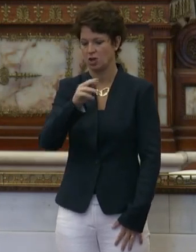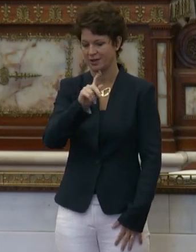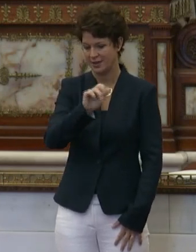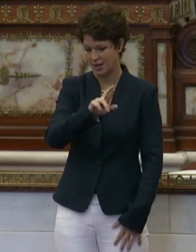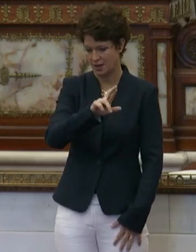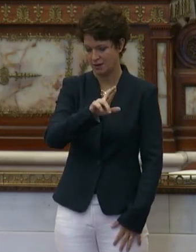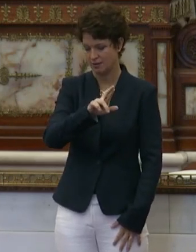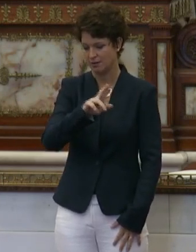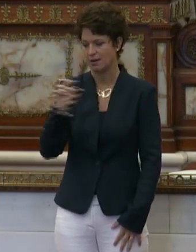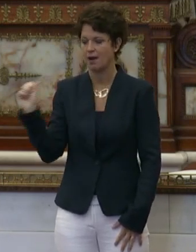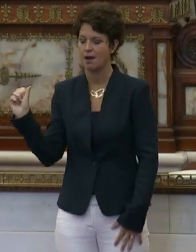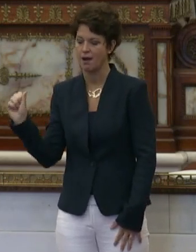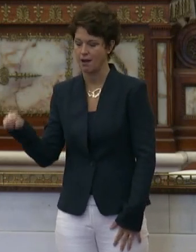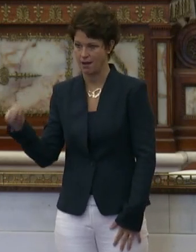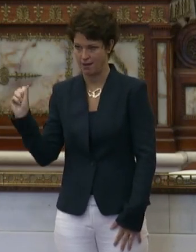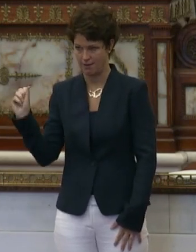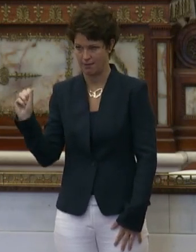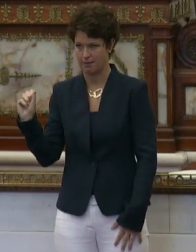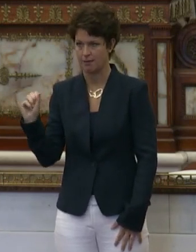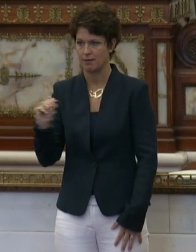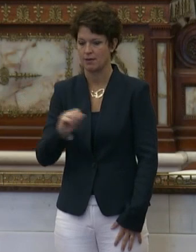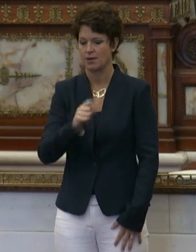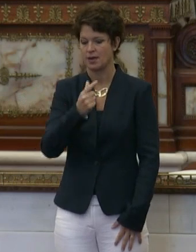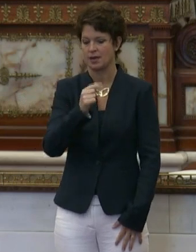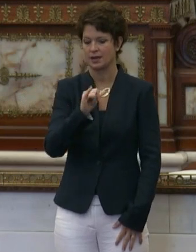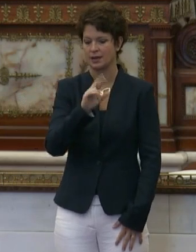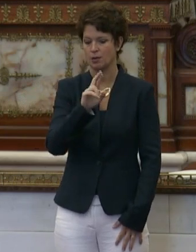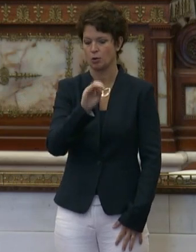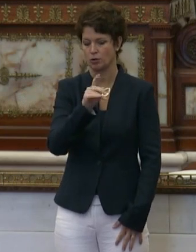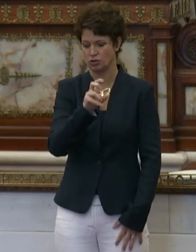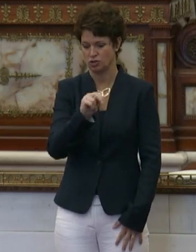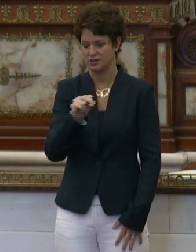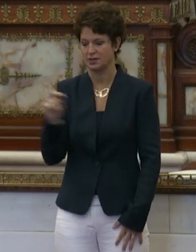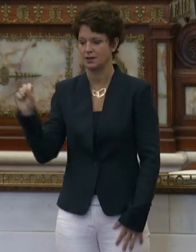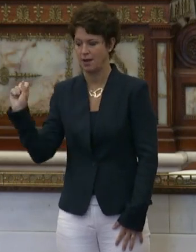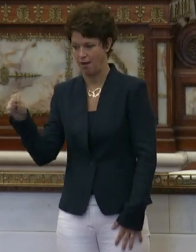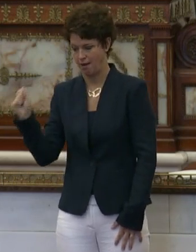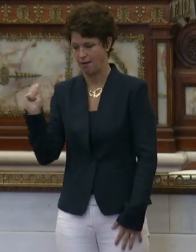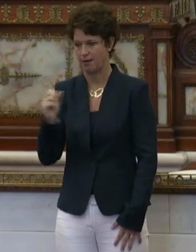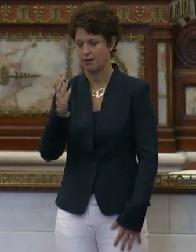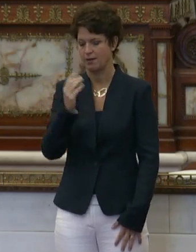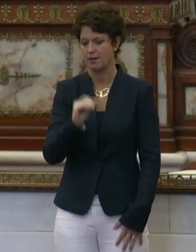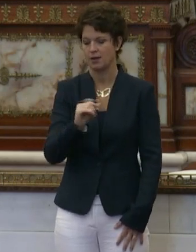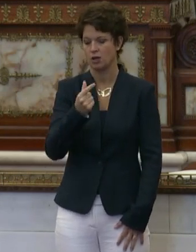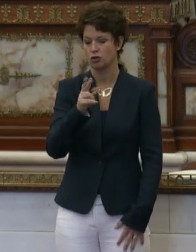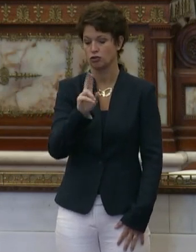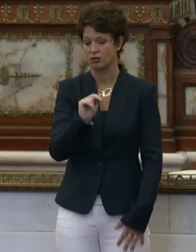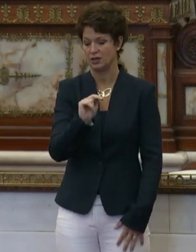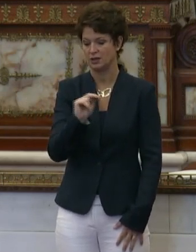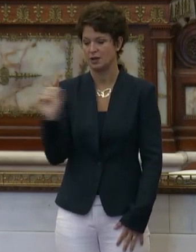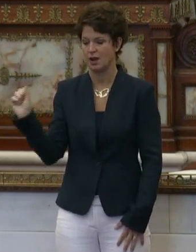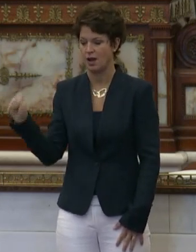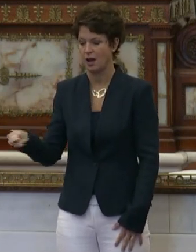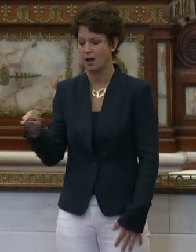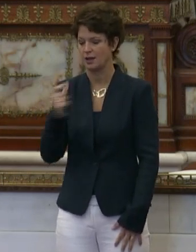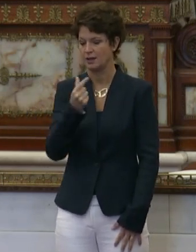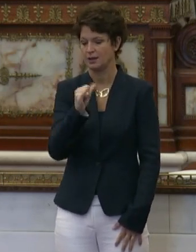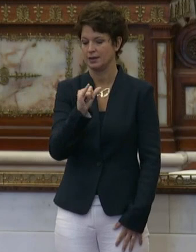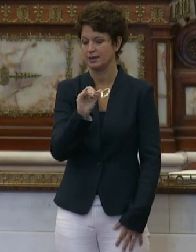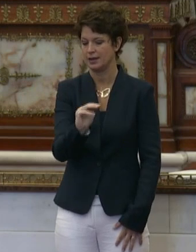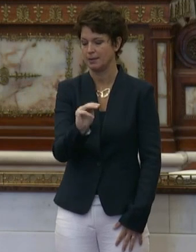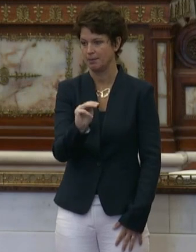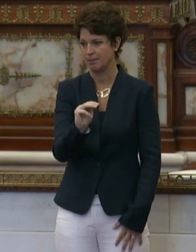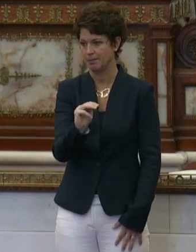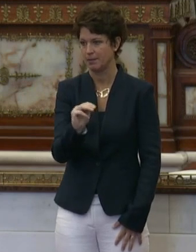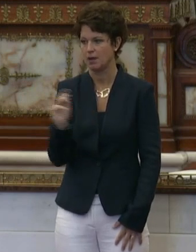Gauthier? Aye. Councilwoman Gilmore Richardson is voting aye. Councilman Green? Aye.